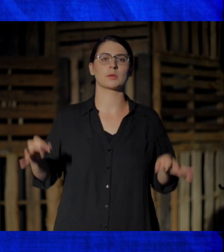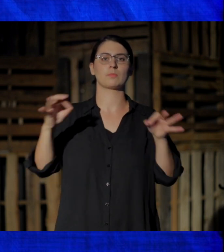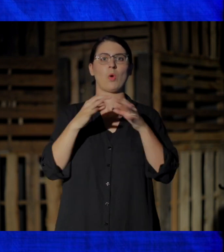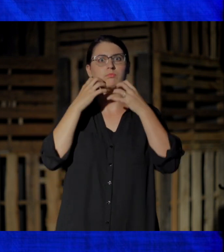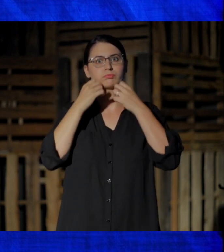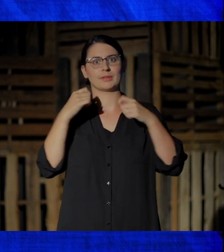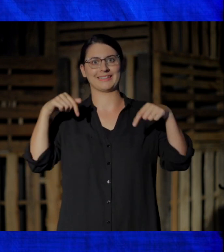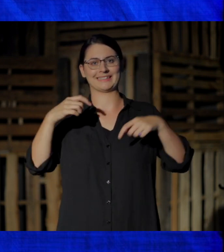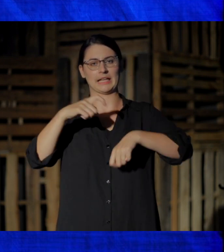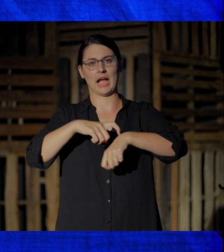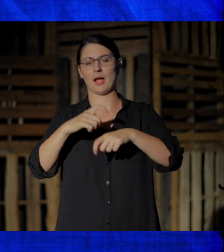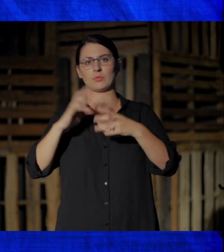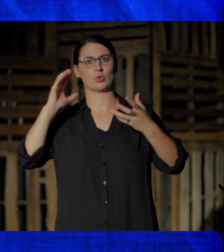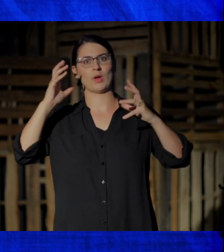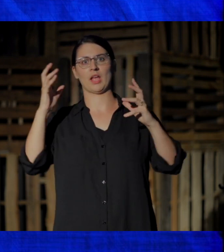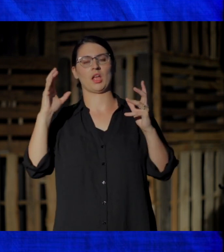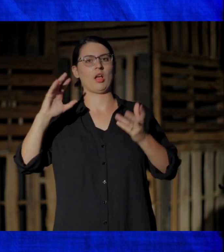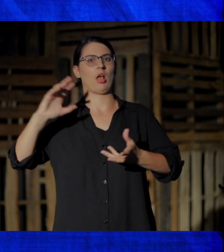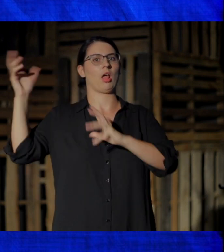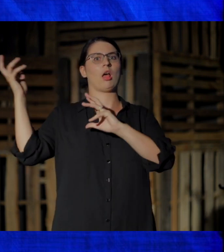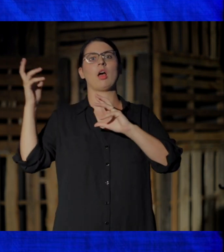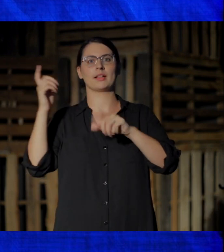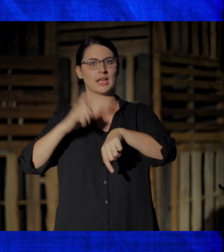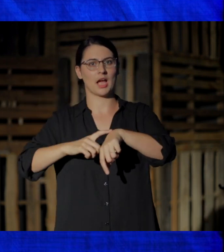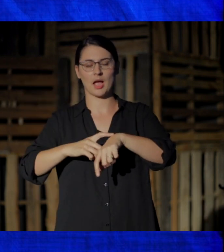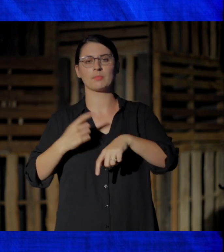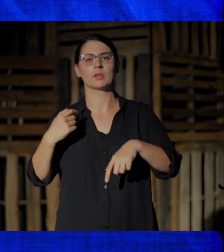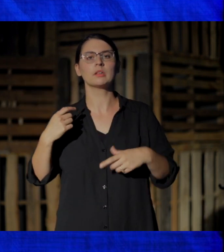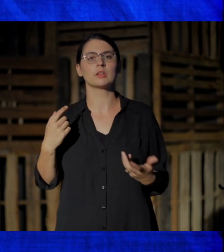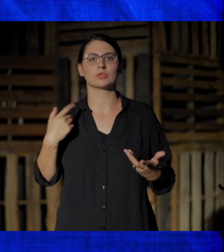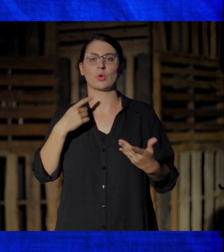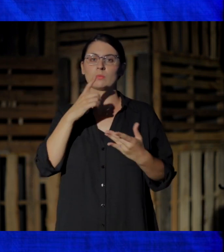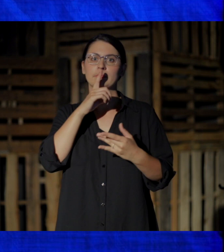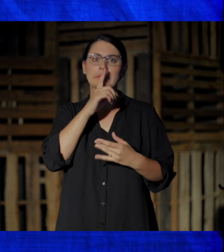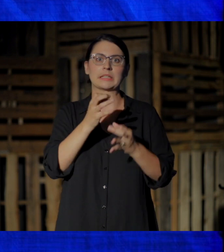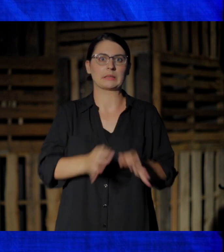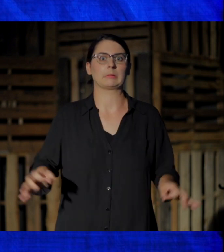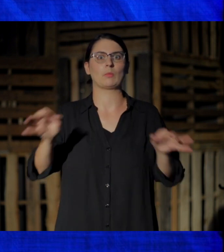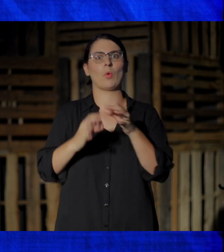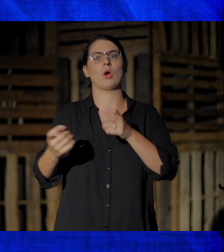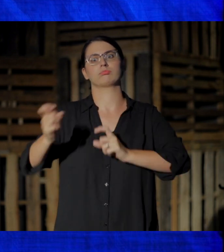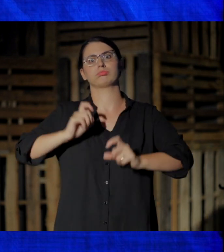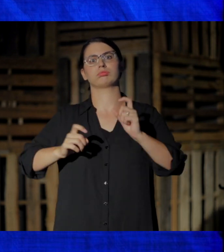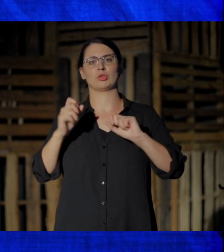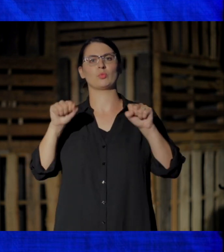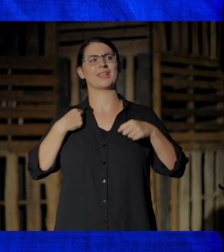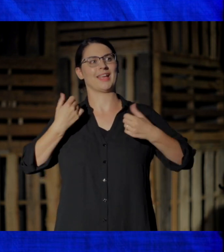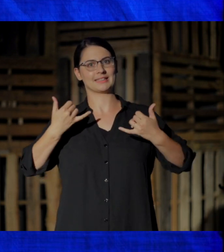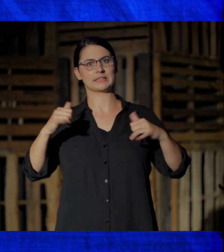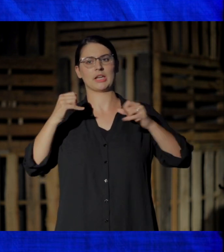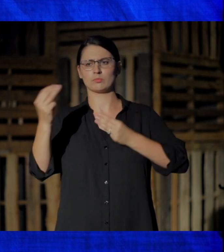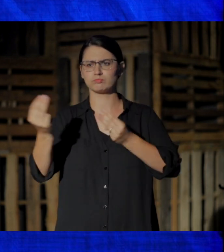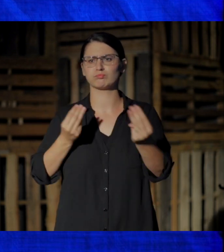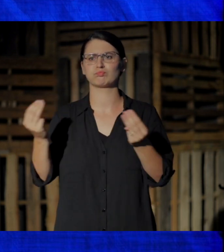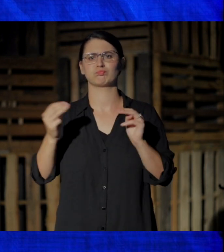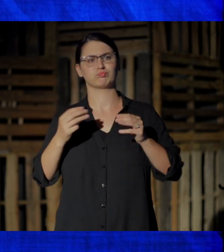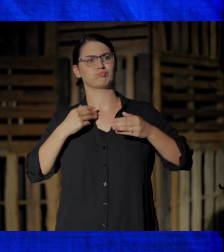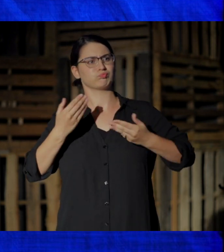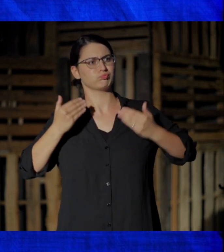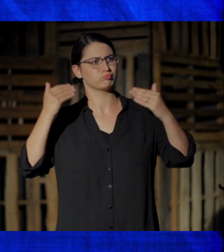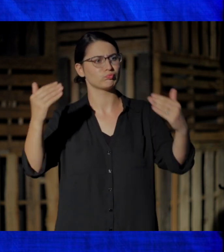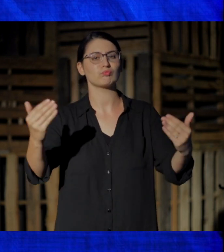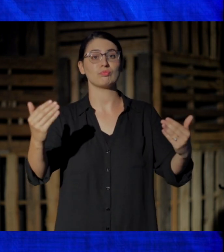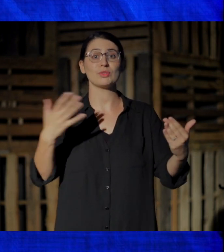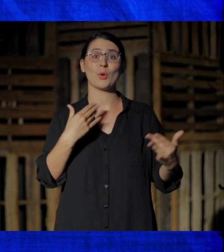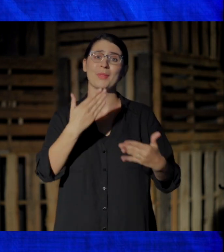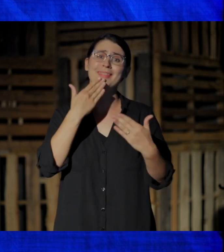chaotic time. So it's very vital that we continue to give generously to the church so we can move those ministries forward. So we thank you for that.